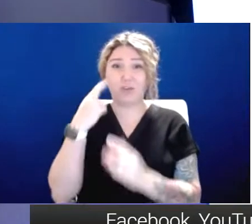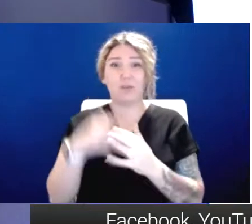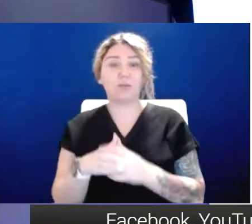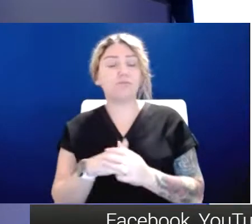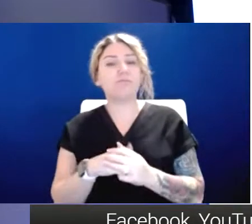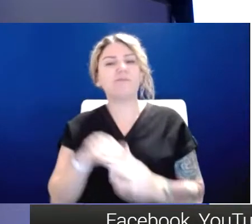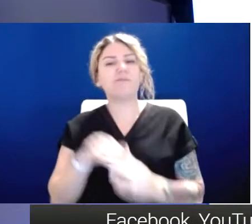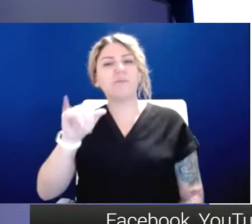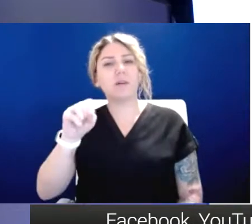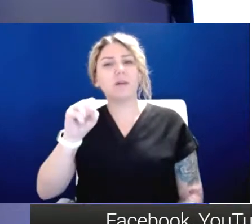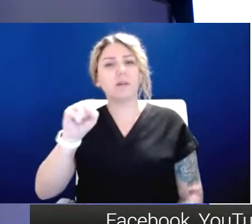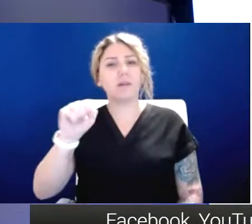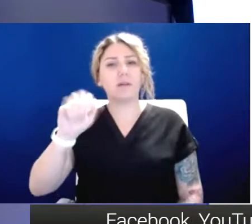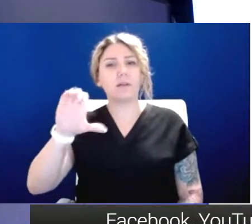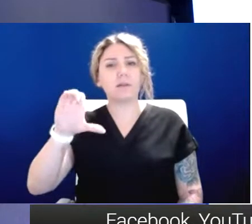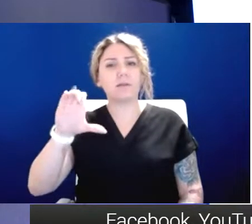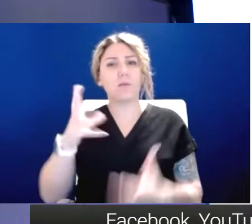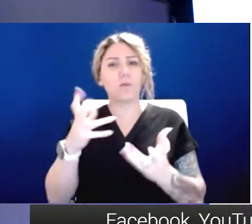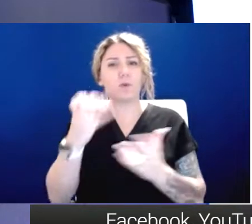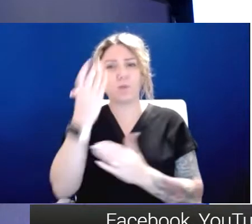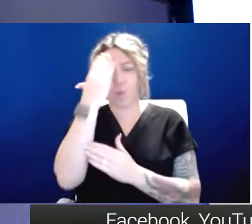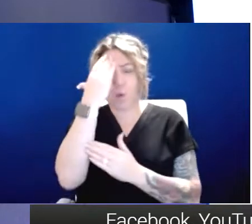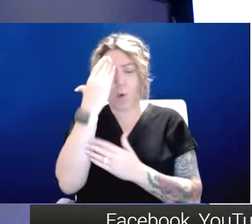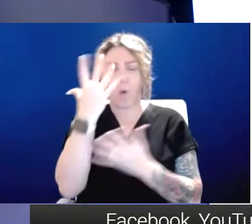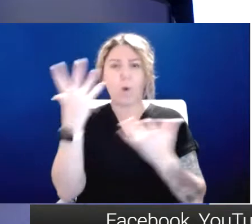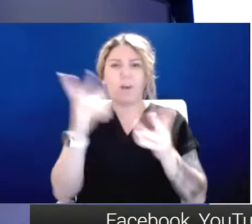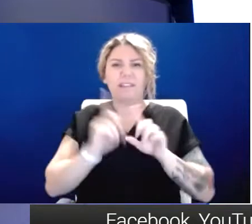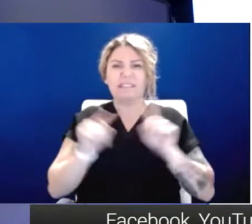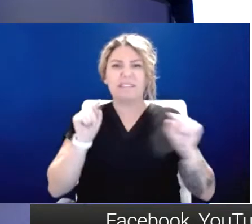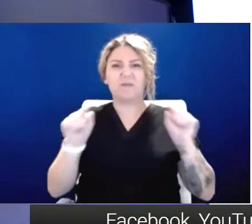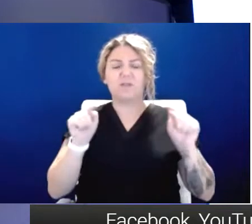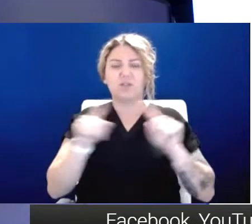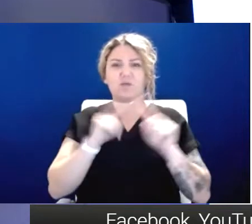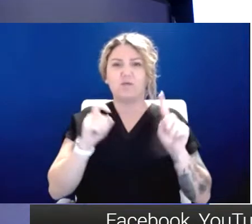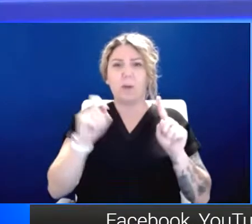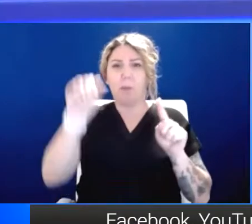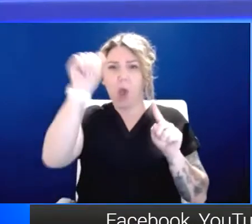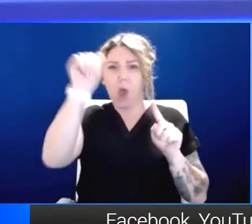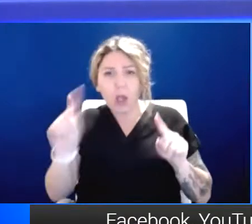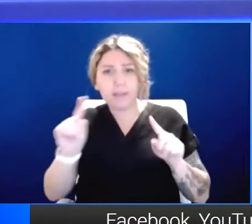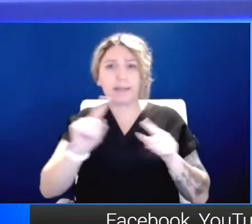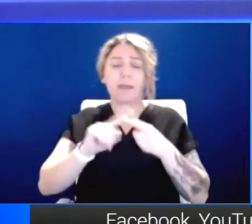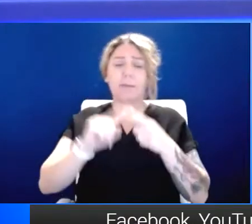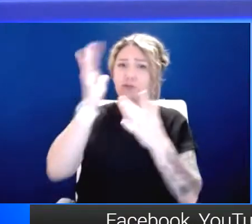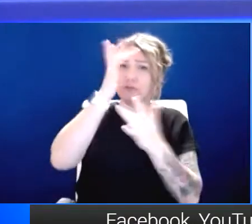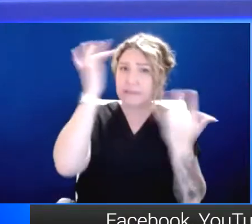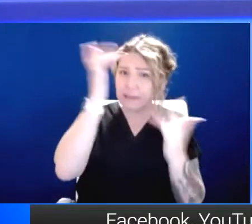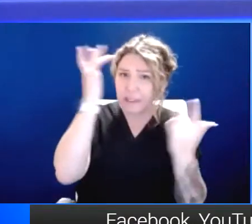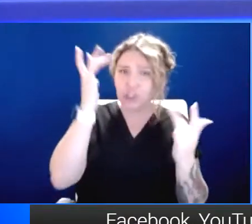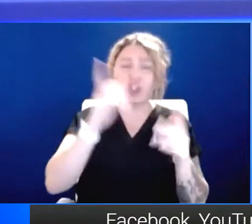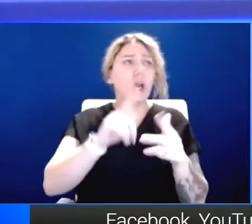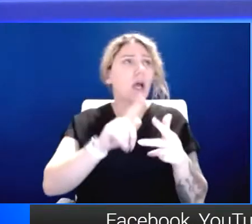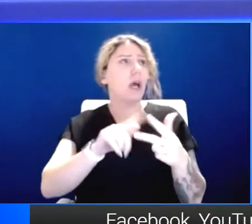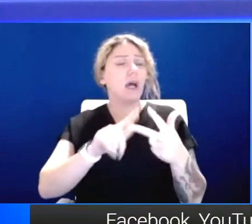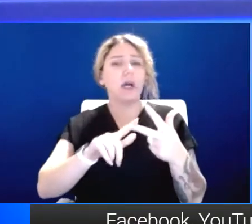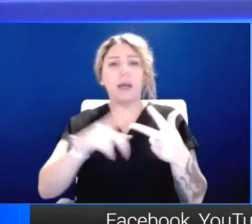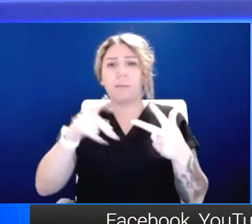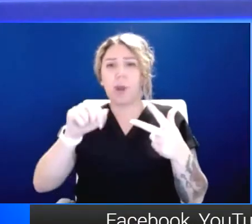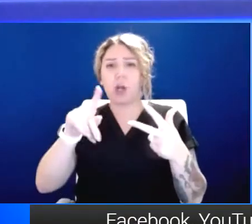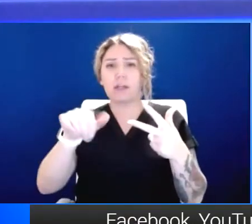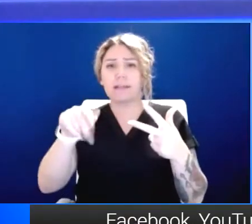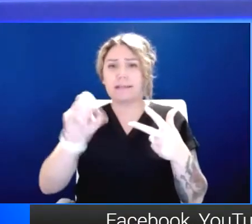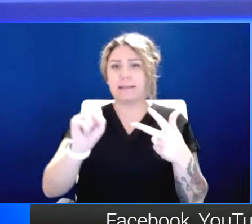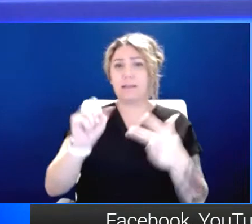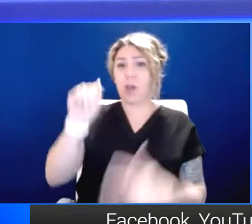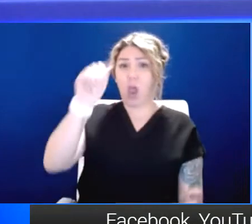Parkinson's distinguished from Alzheimer's disease or dementia? So Parkinson's disease, like I mentioned earlier, has more motor